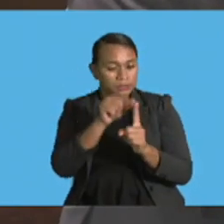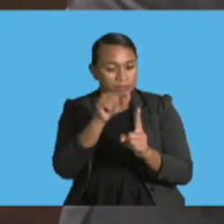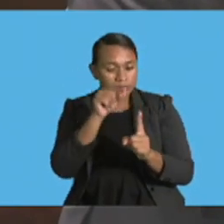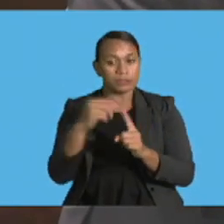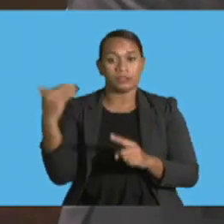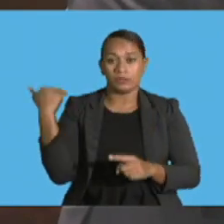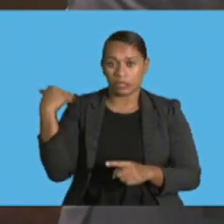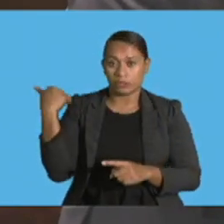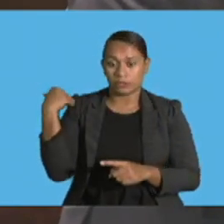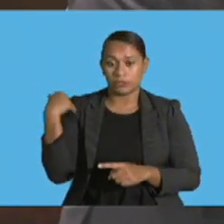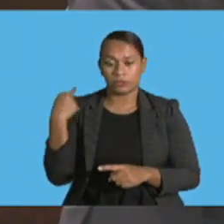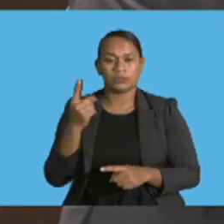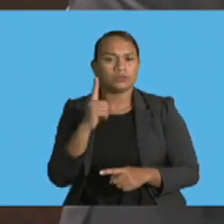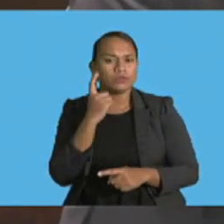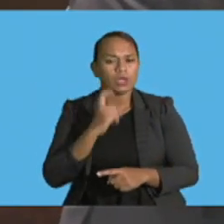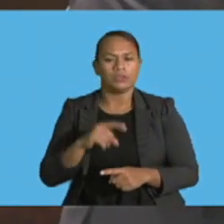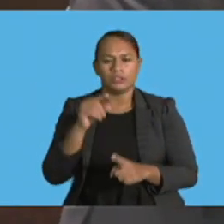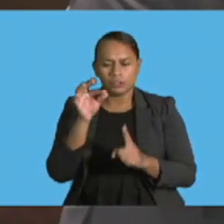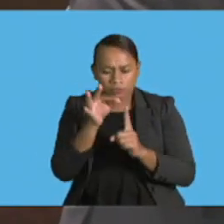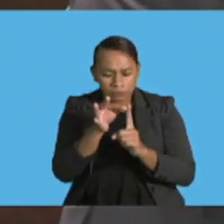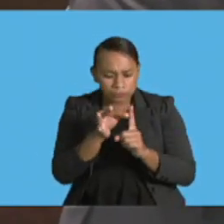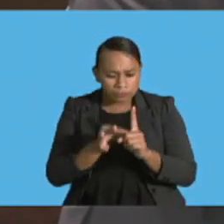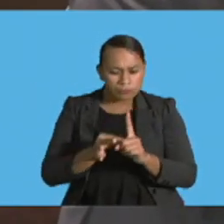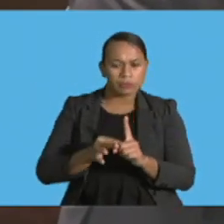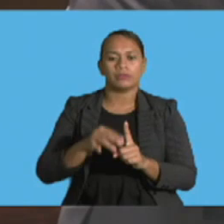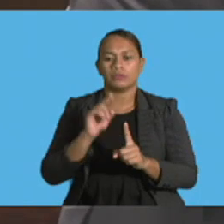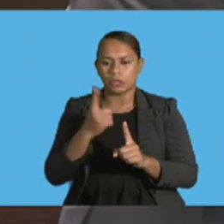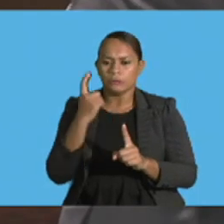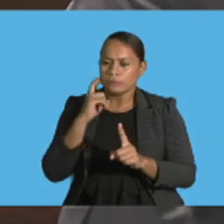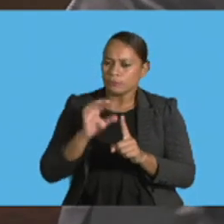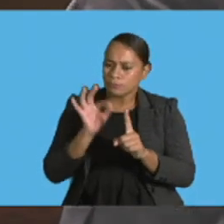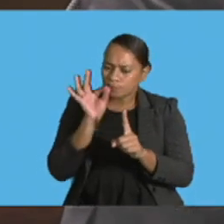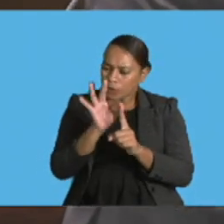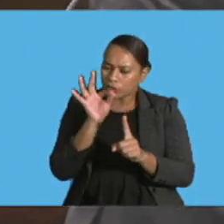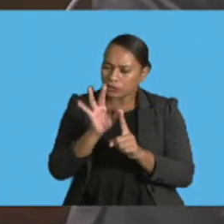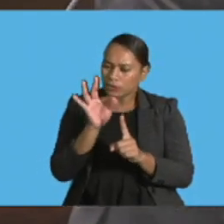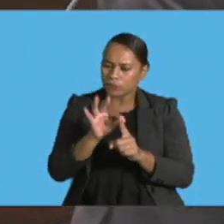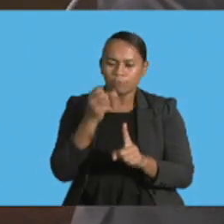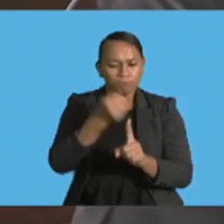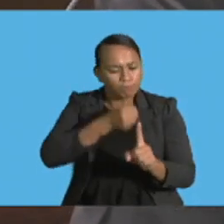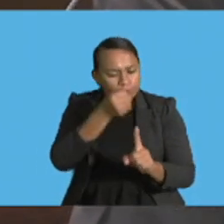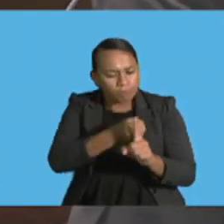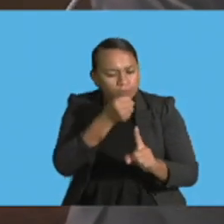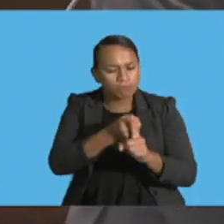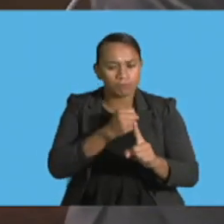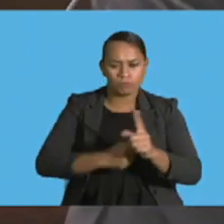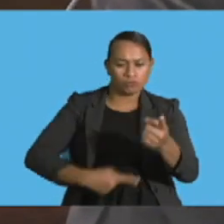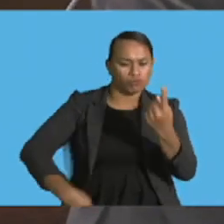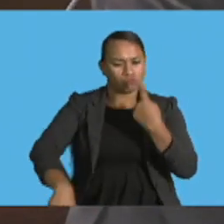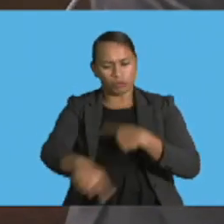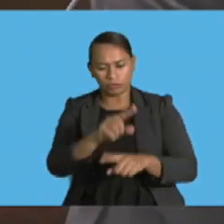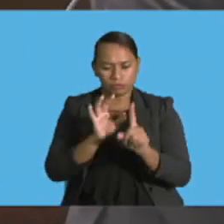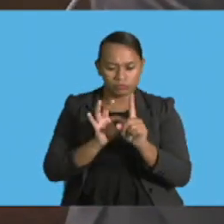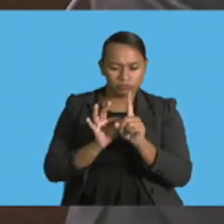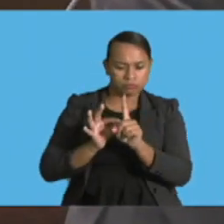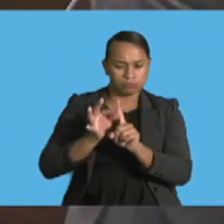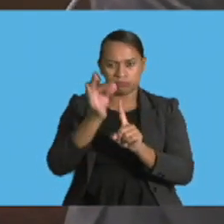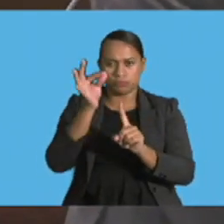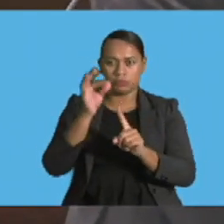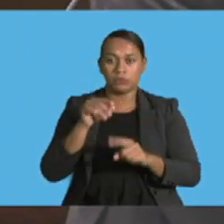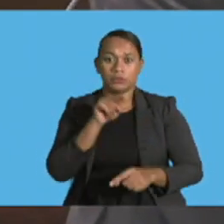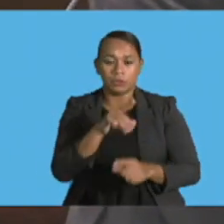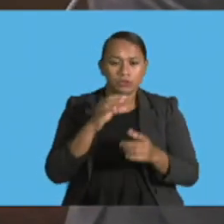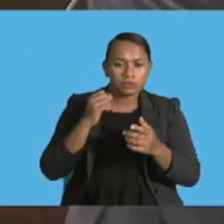to reverse the decline in sugarcane production, and through adopting new innovations, assist farmers